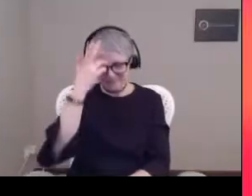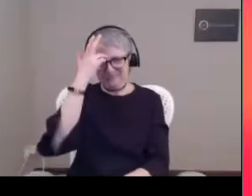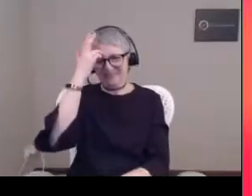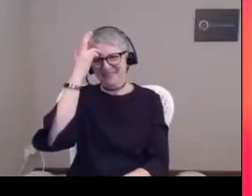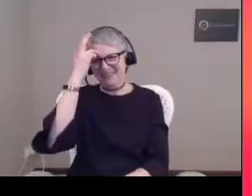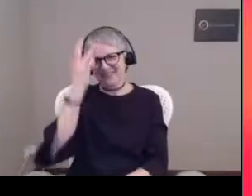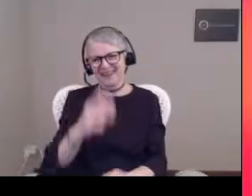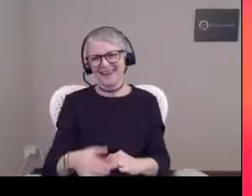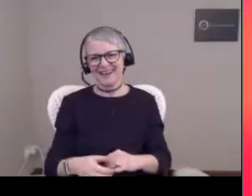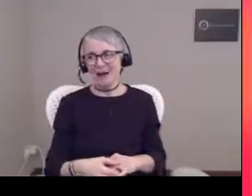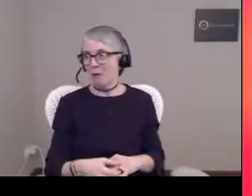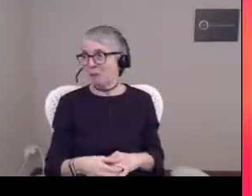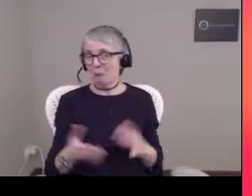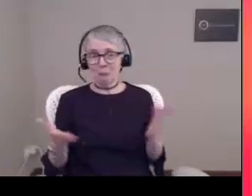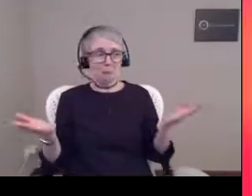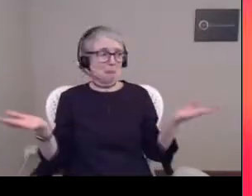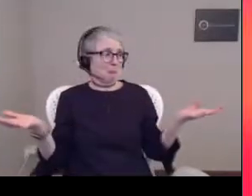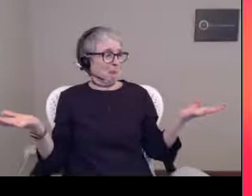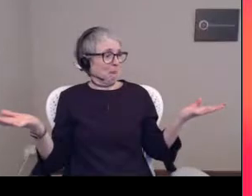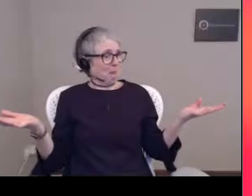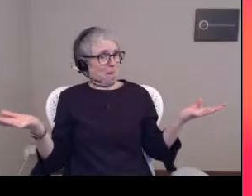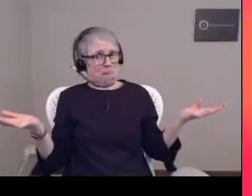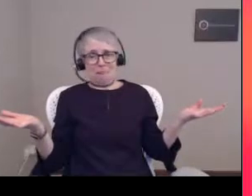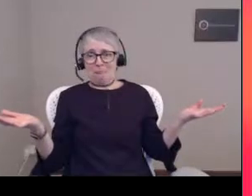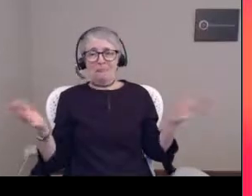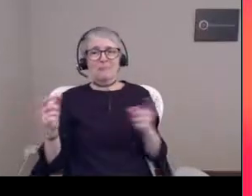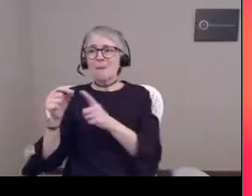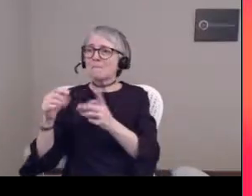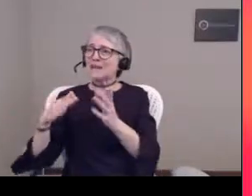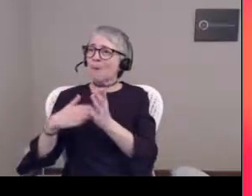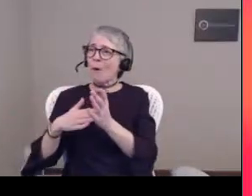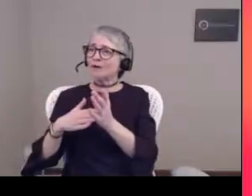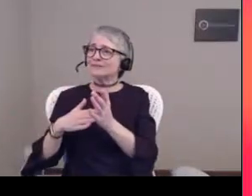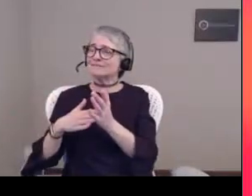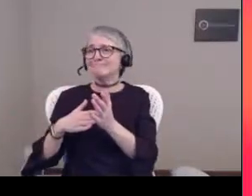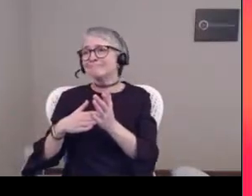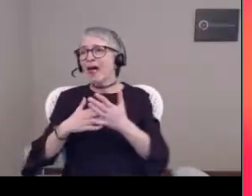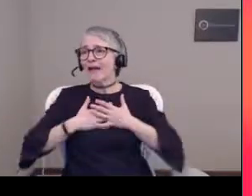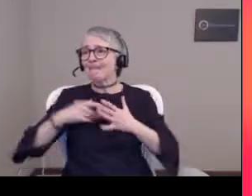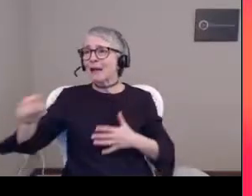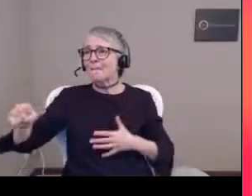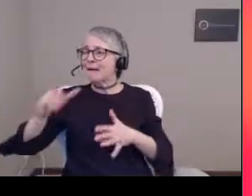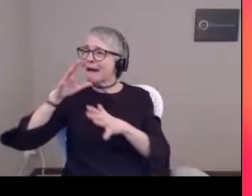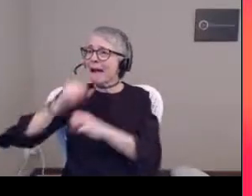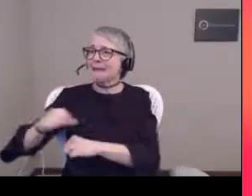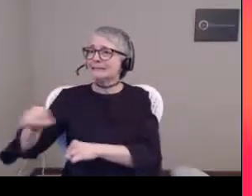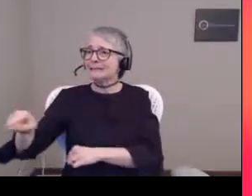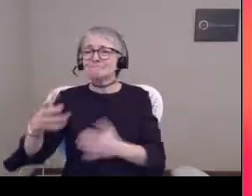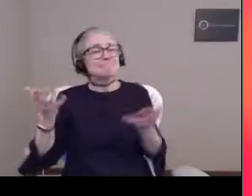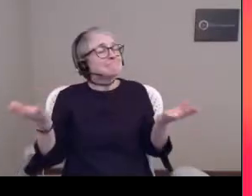But I don't know. It's Piers Morgan. Some people love him. Some people are, not keen on